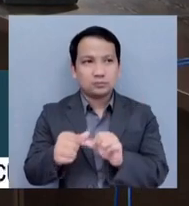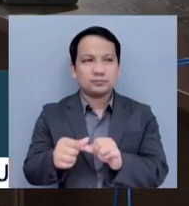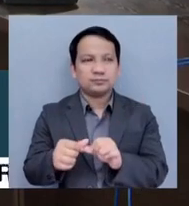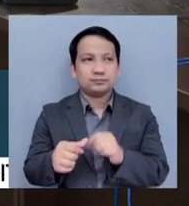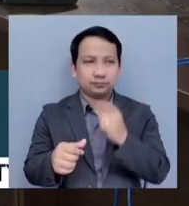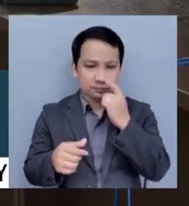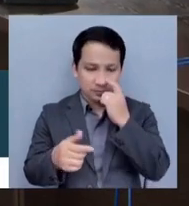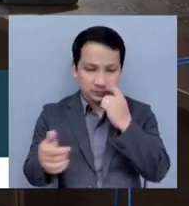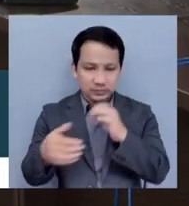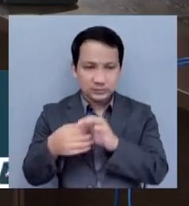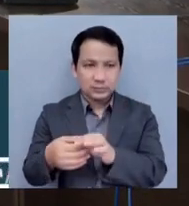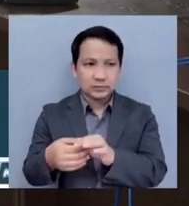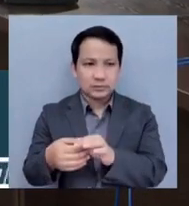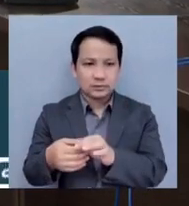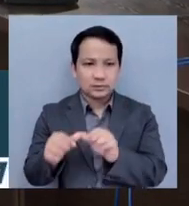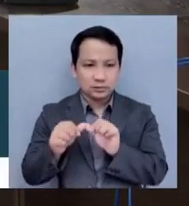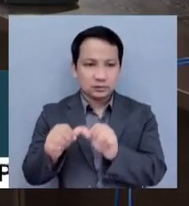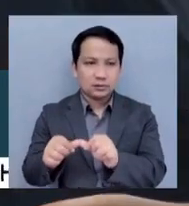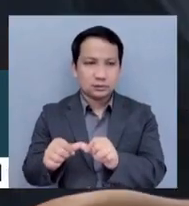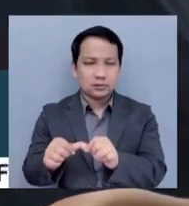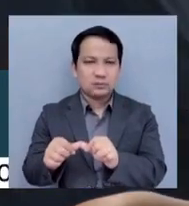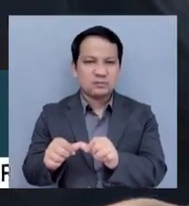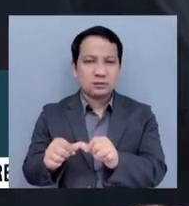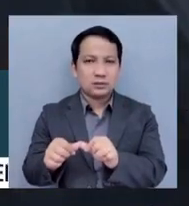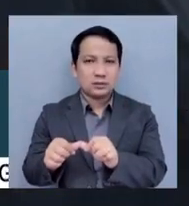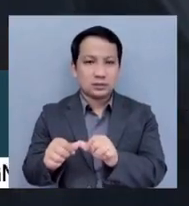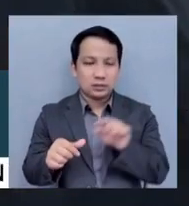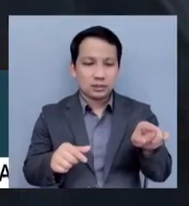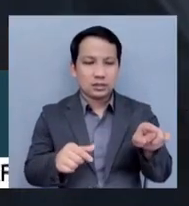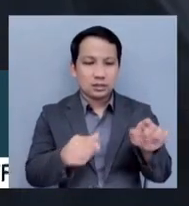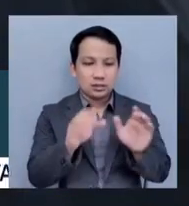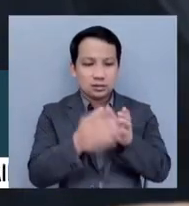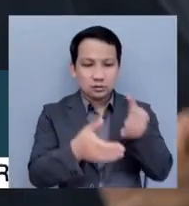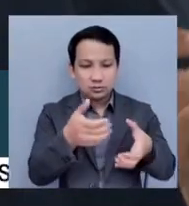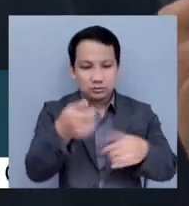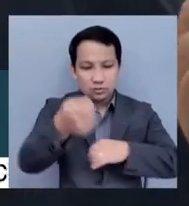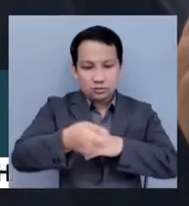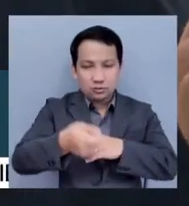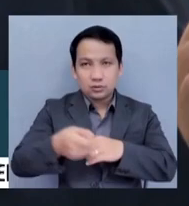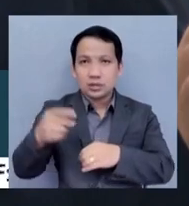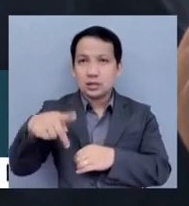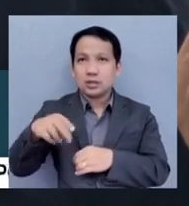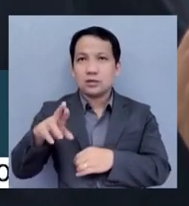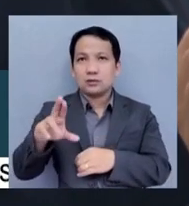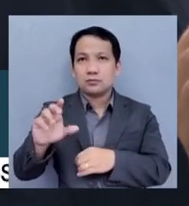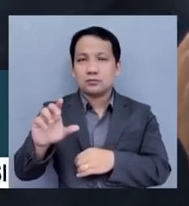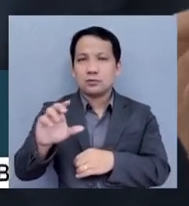the prosecutor and to the courts. Okay. Ngayon,